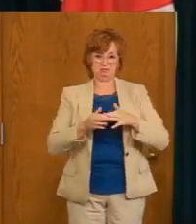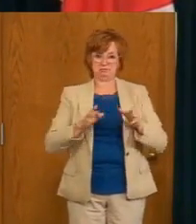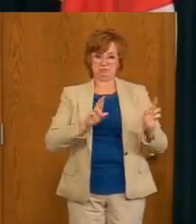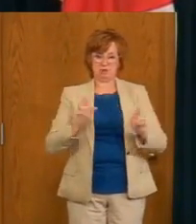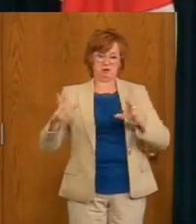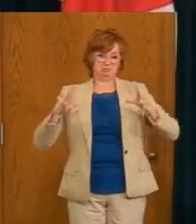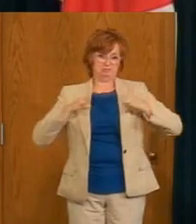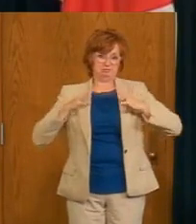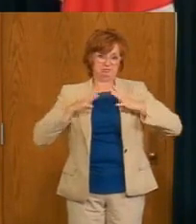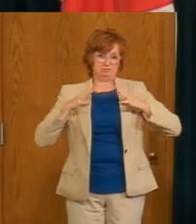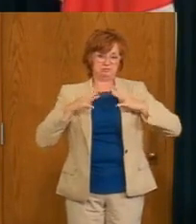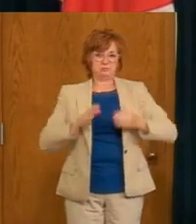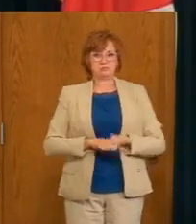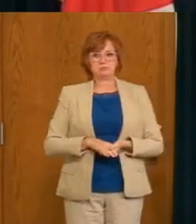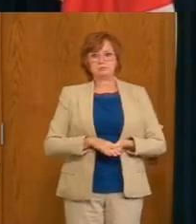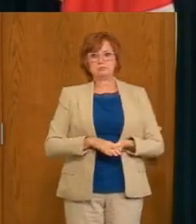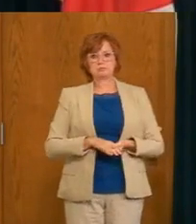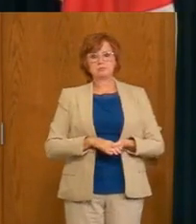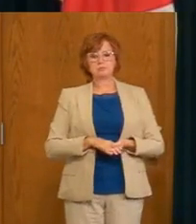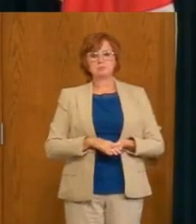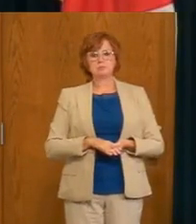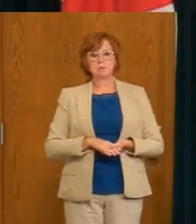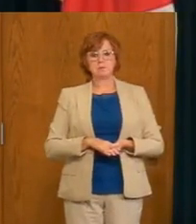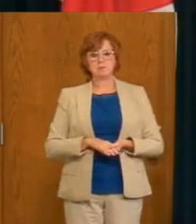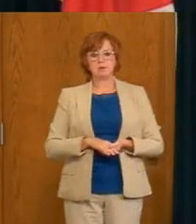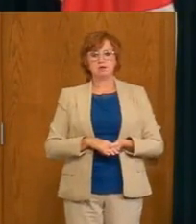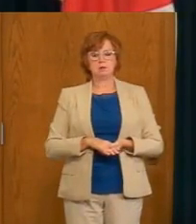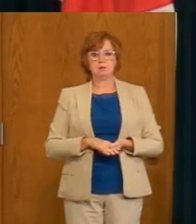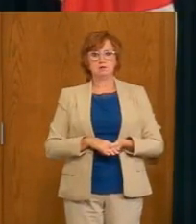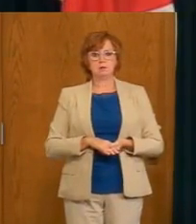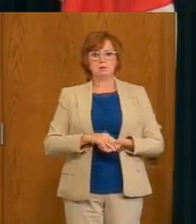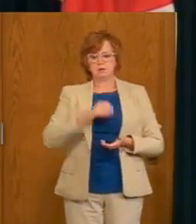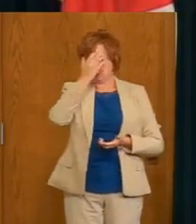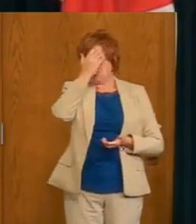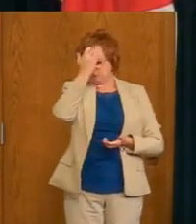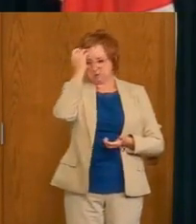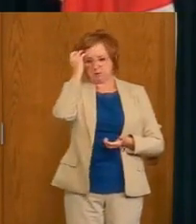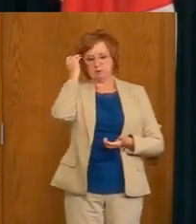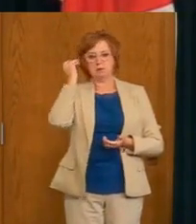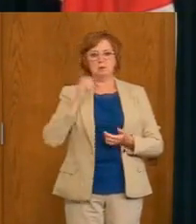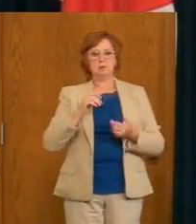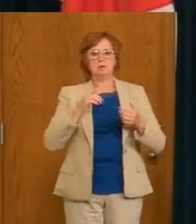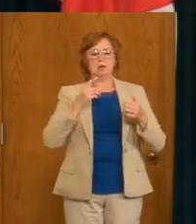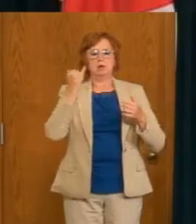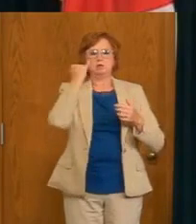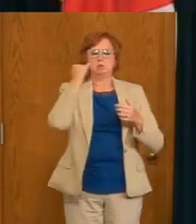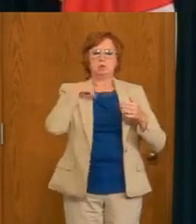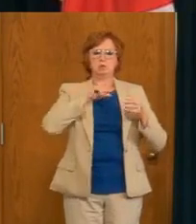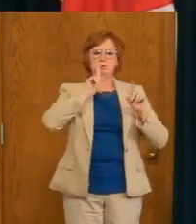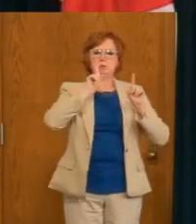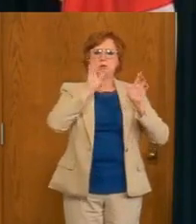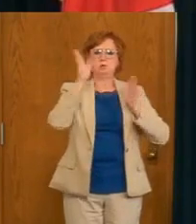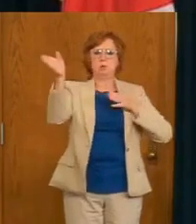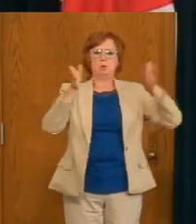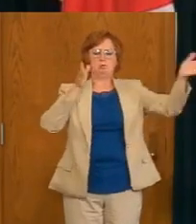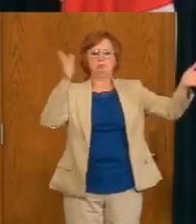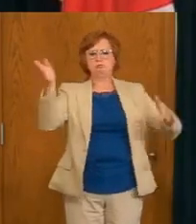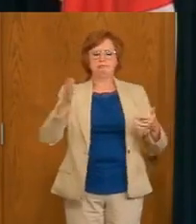fed up of COVID. But if you're named as a case or a contact, public health staff are doing their job when they call you.